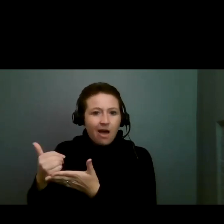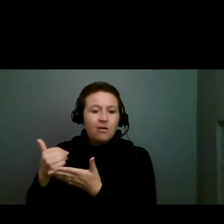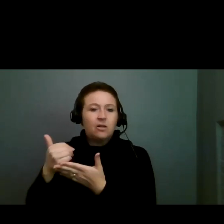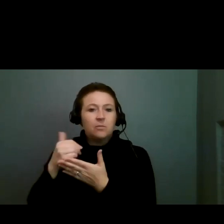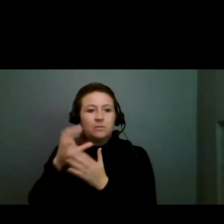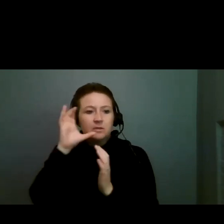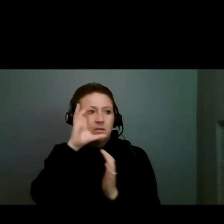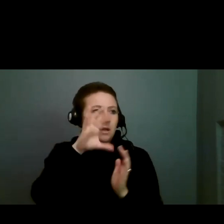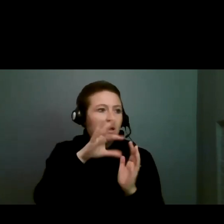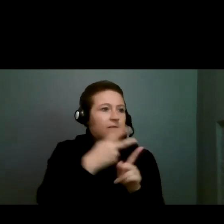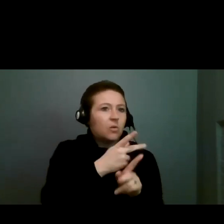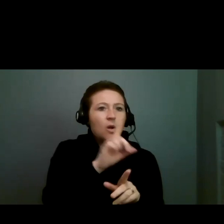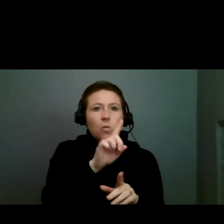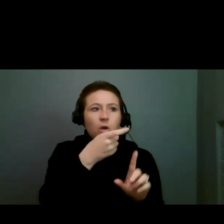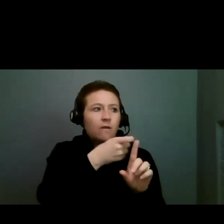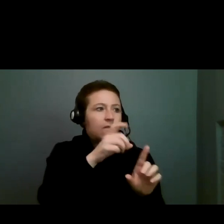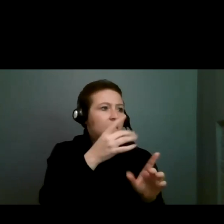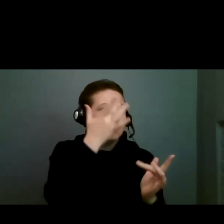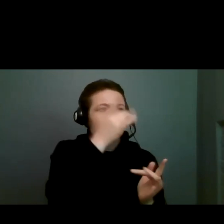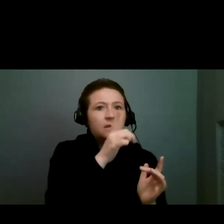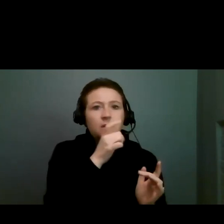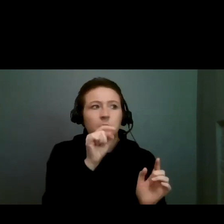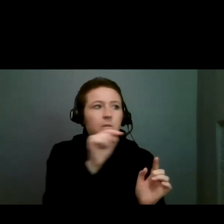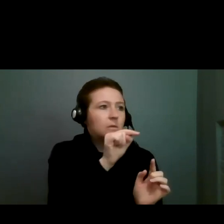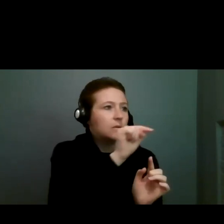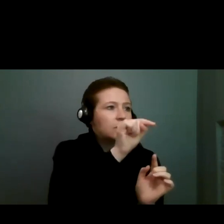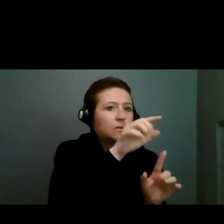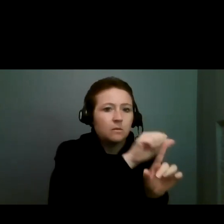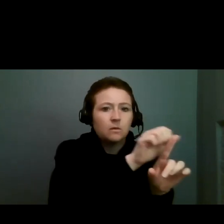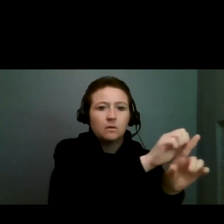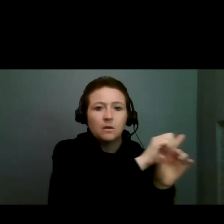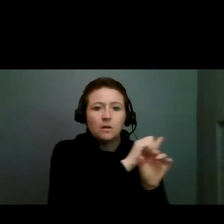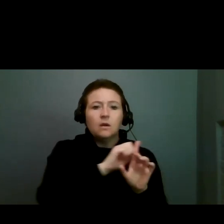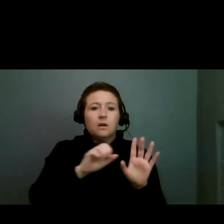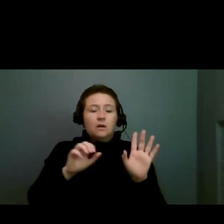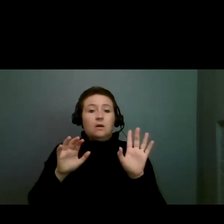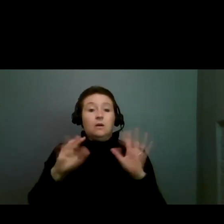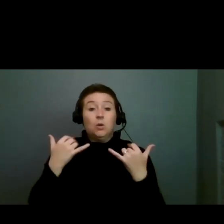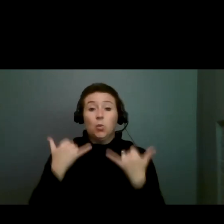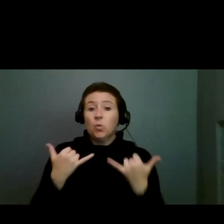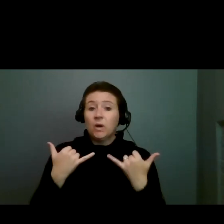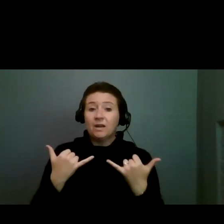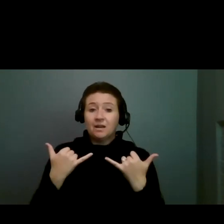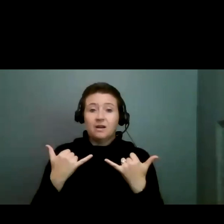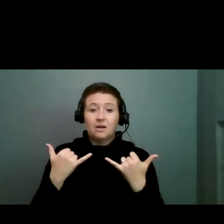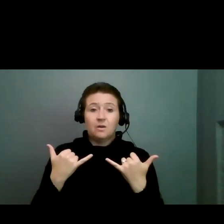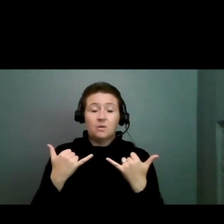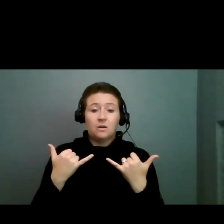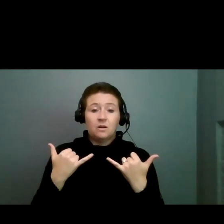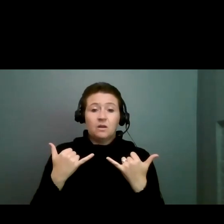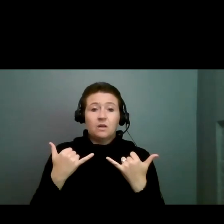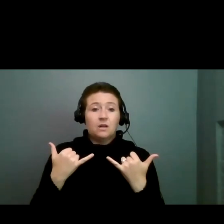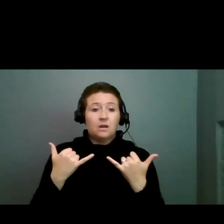of spreading this infection in the community. We are currently jeopardizing